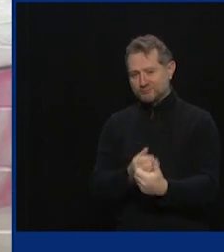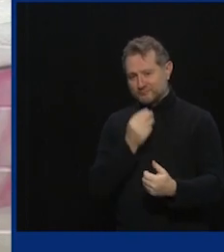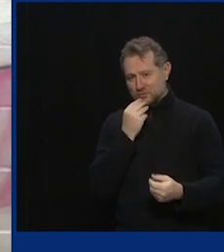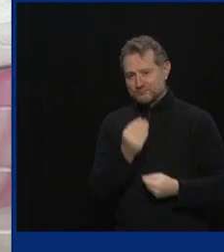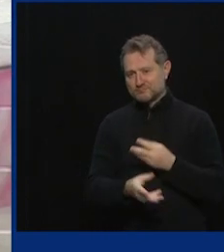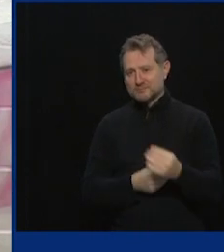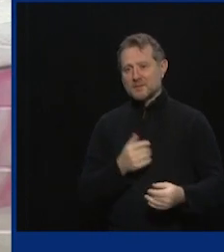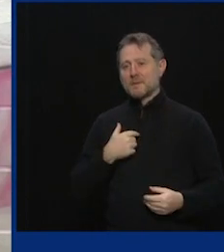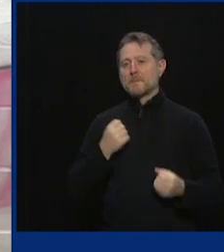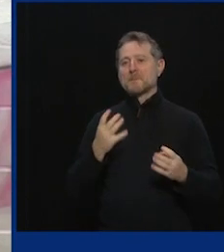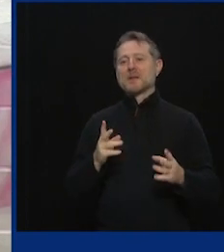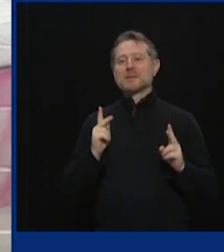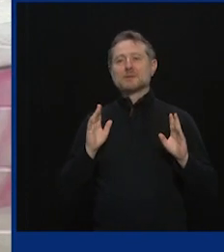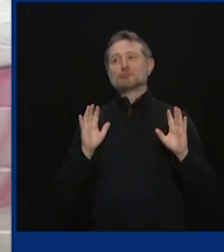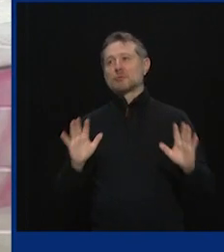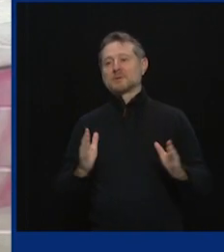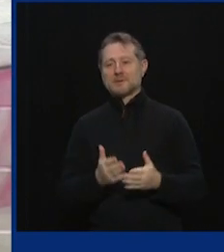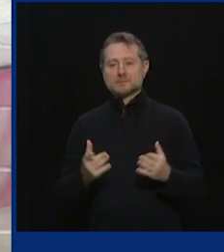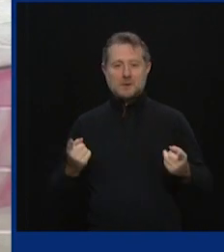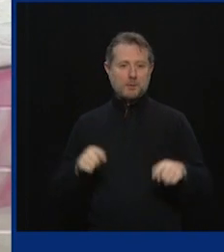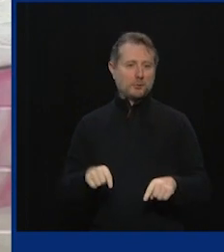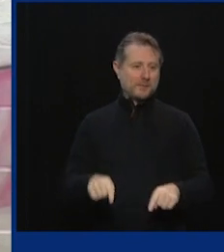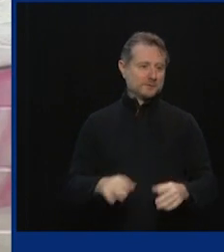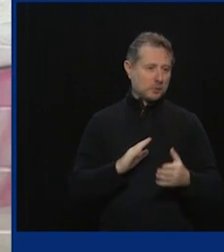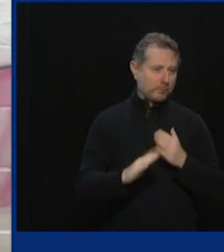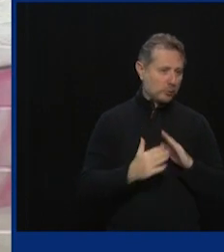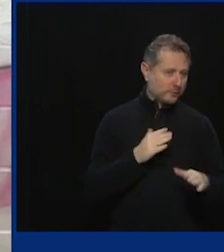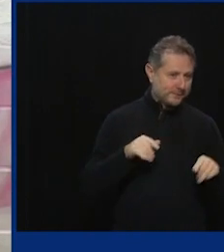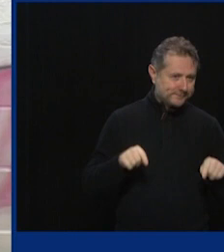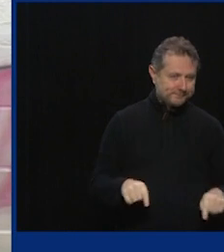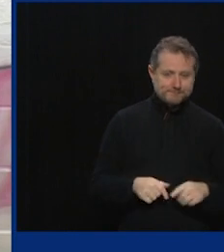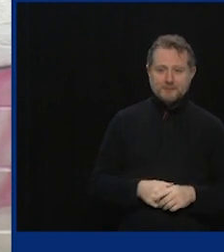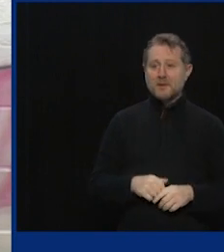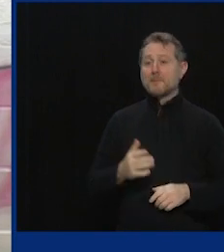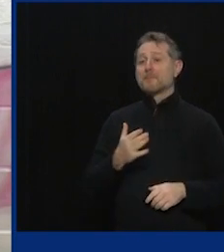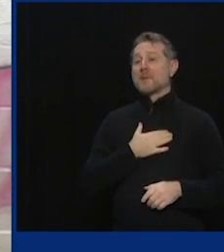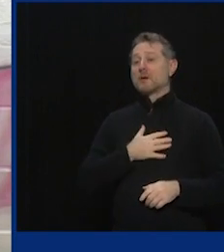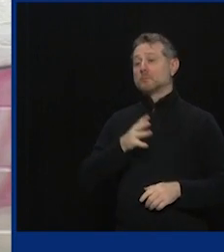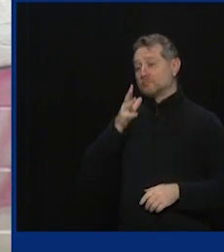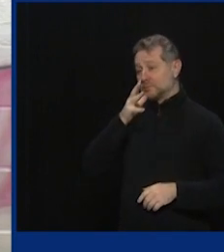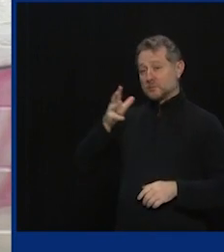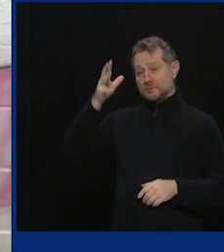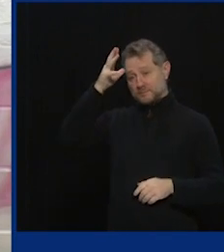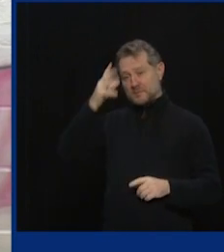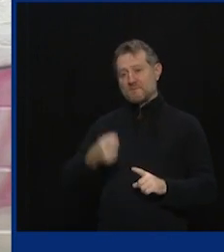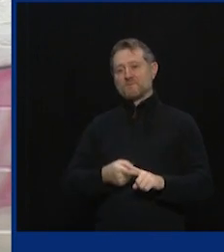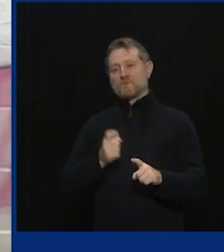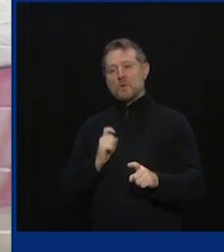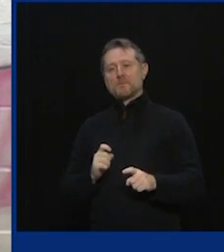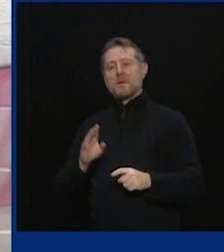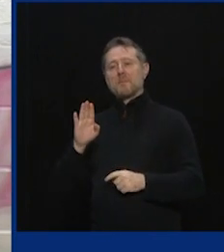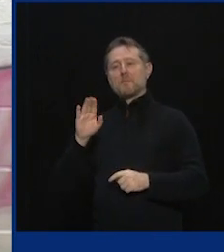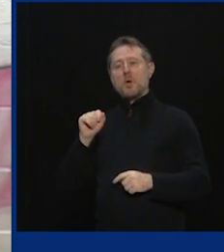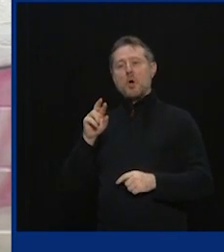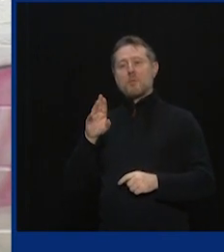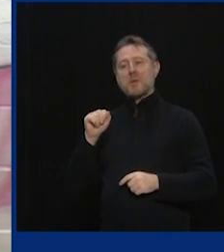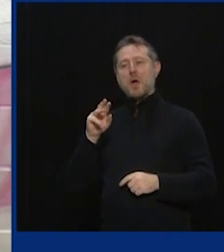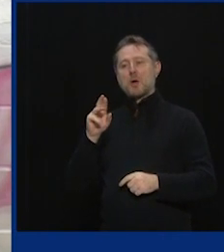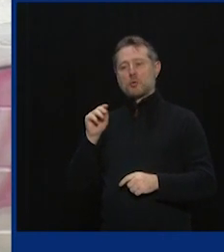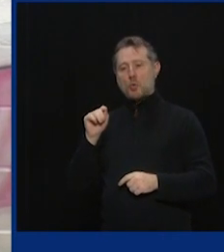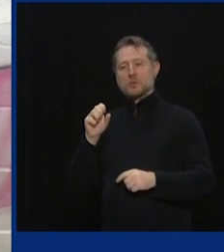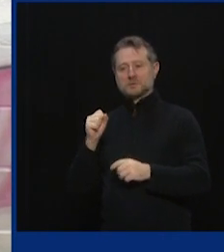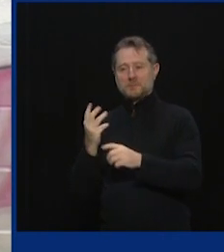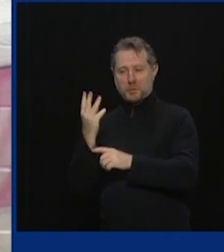on throughout the whole East New York community. I'm a child of immigrants. My parents are originally from Barbados, but I was raised in East New York for over the past